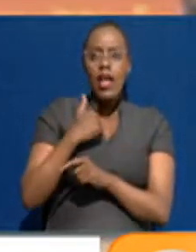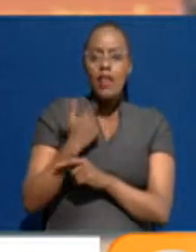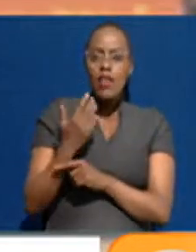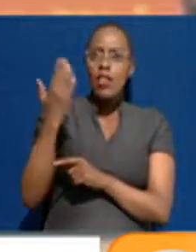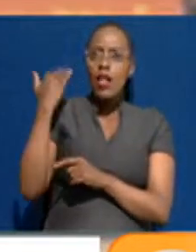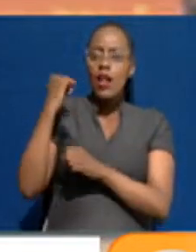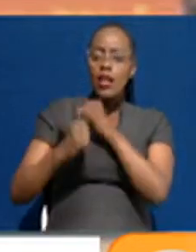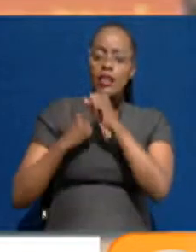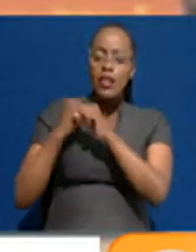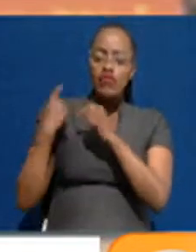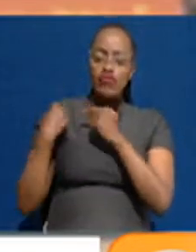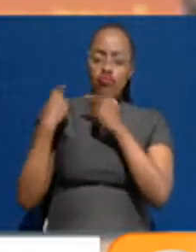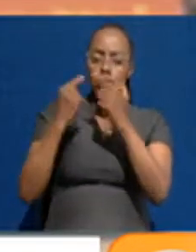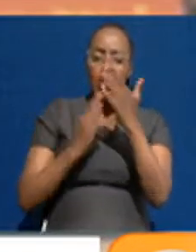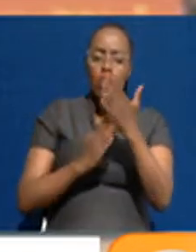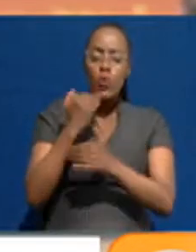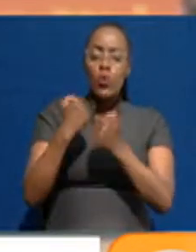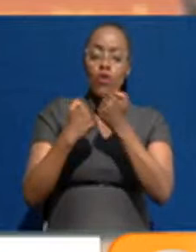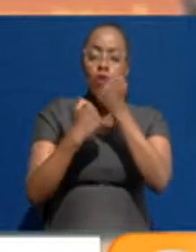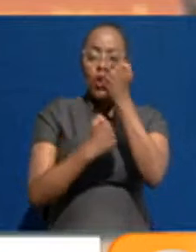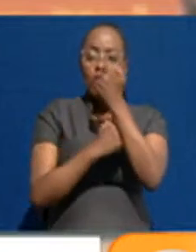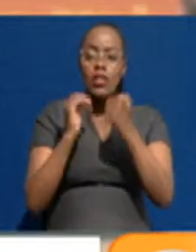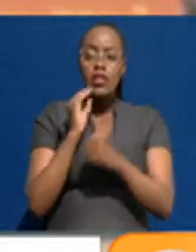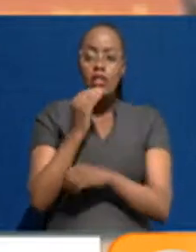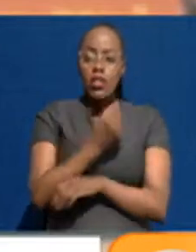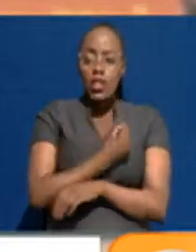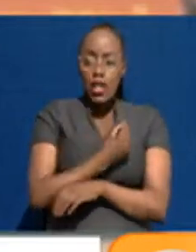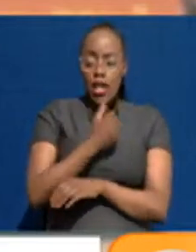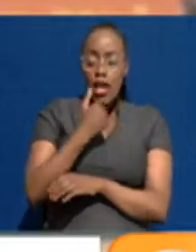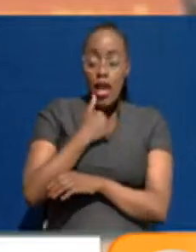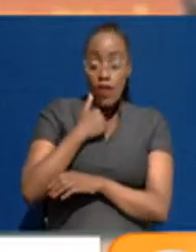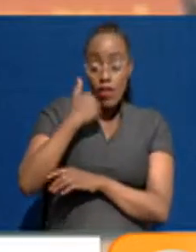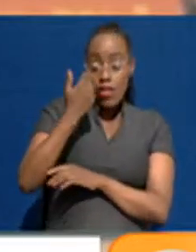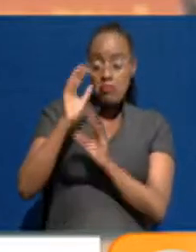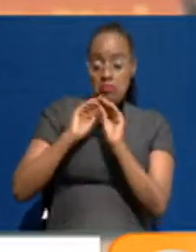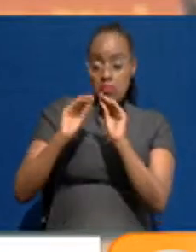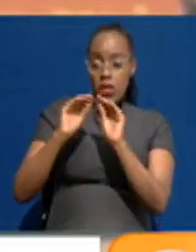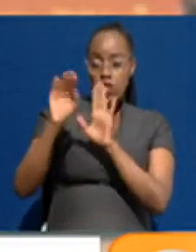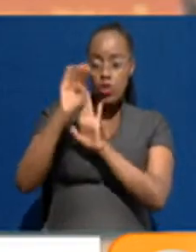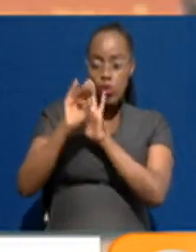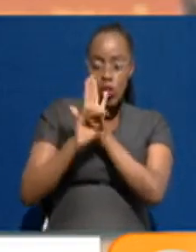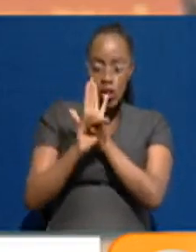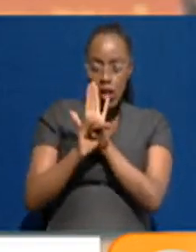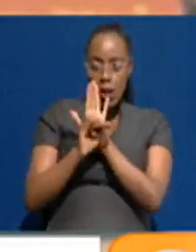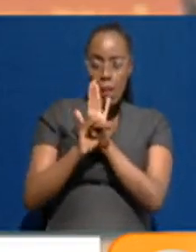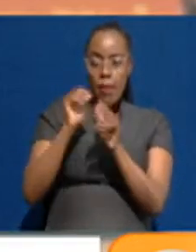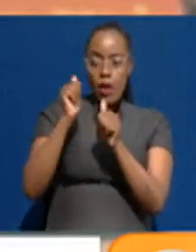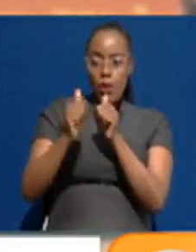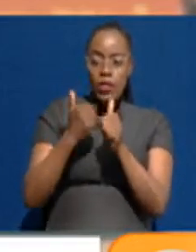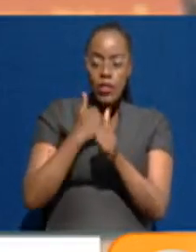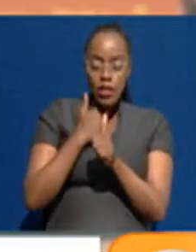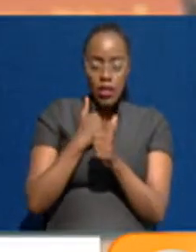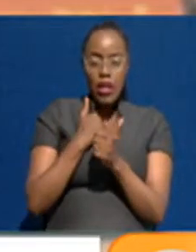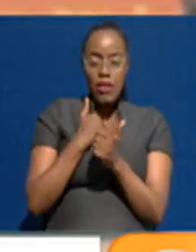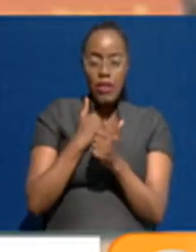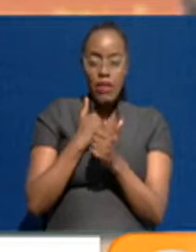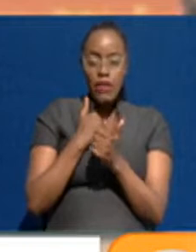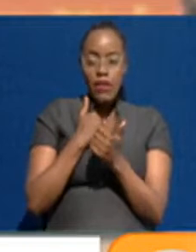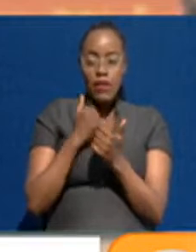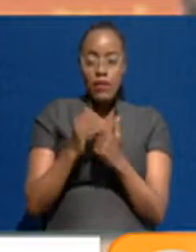year through our foundation run literacy programs in literally most of our public